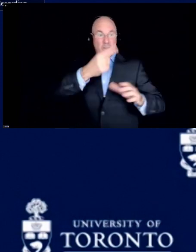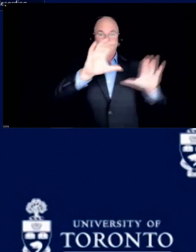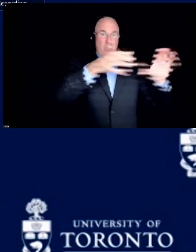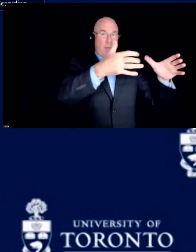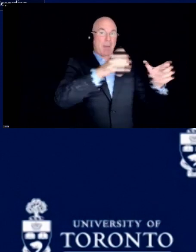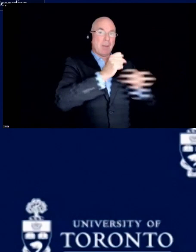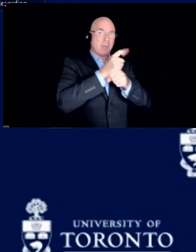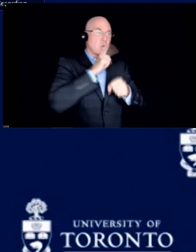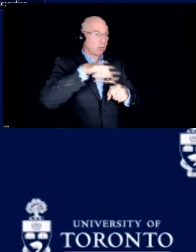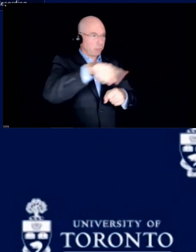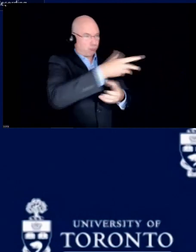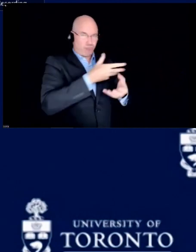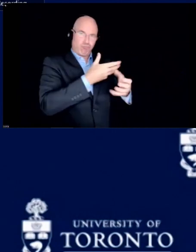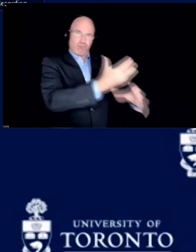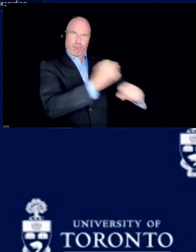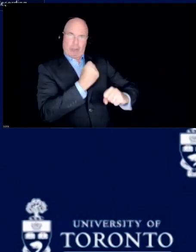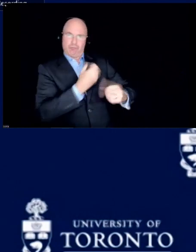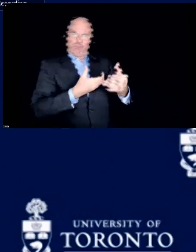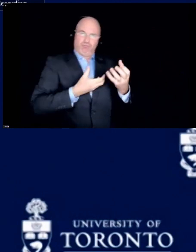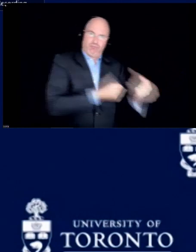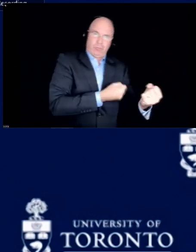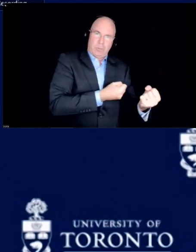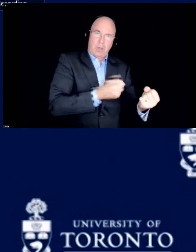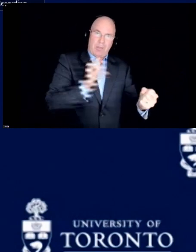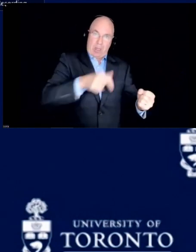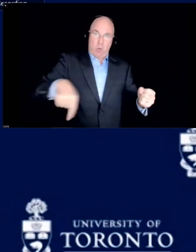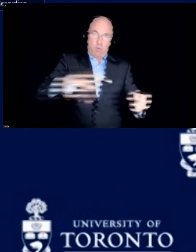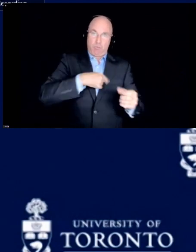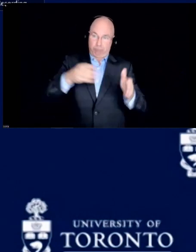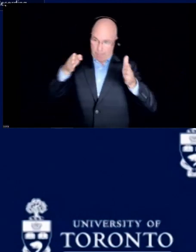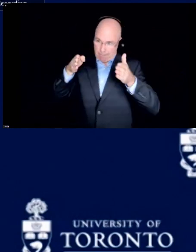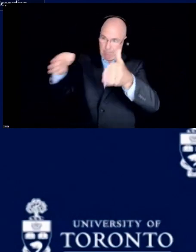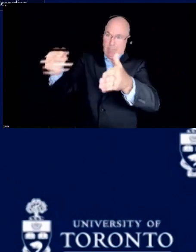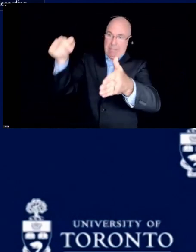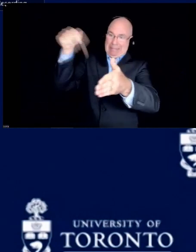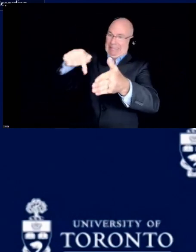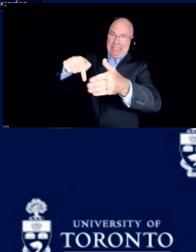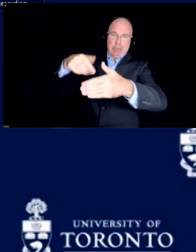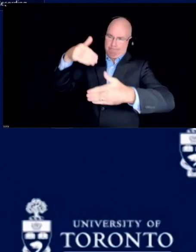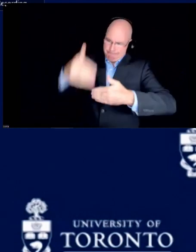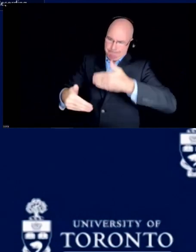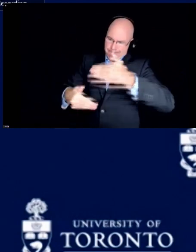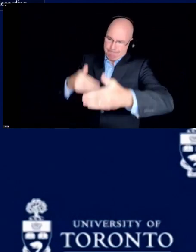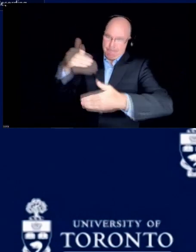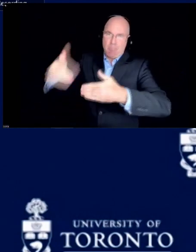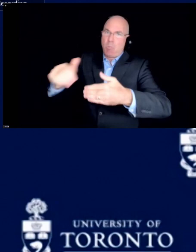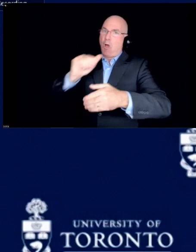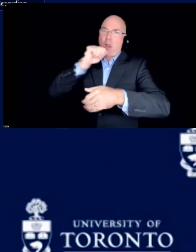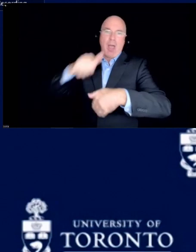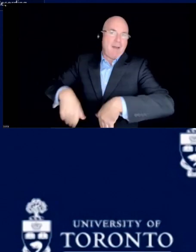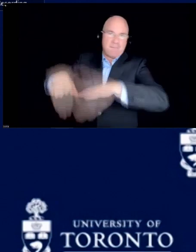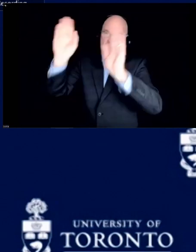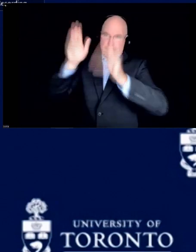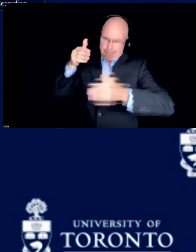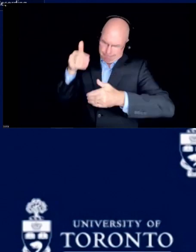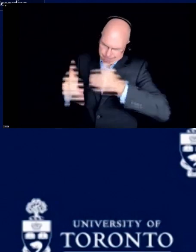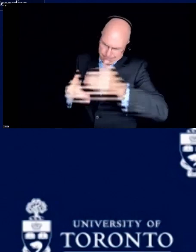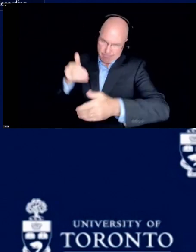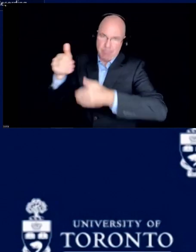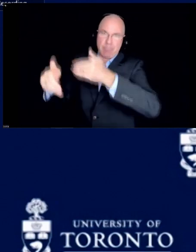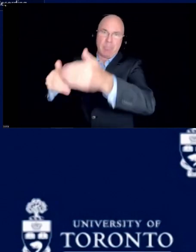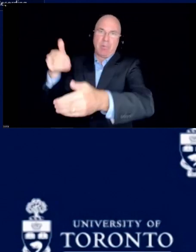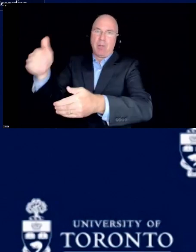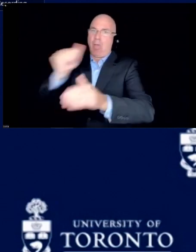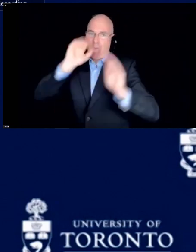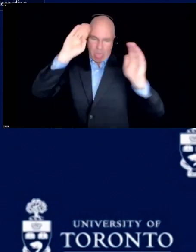clear that we're unwilling to continue on a path that makes us poorer because we're holding on to myopic, anachronistic,